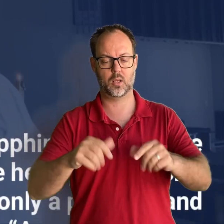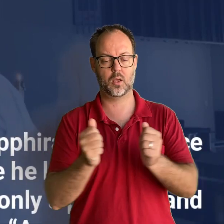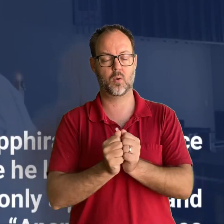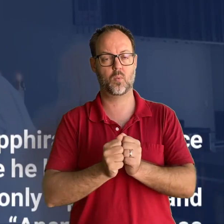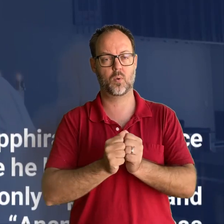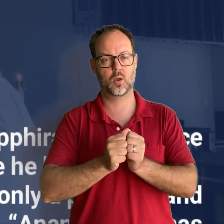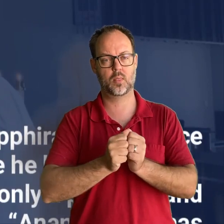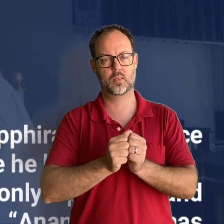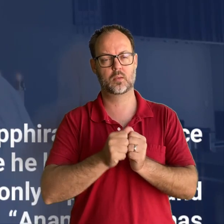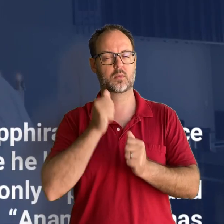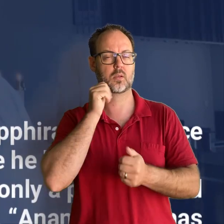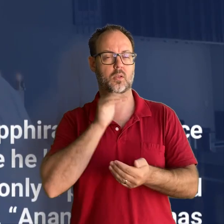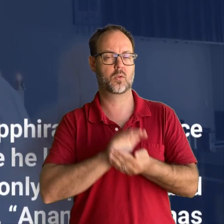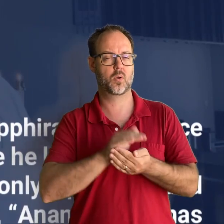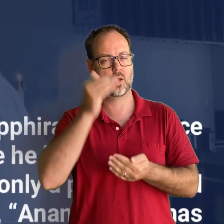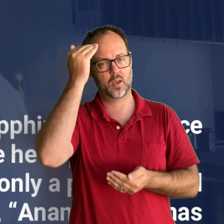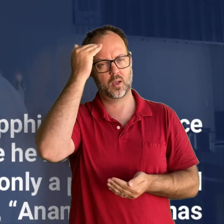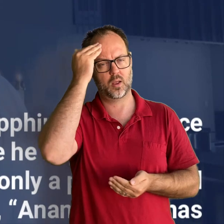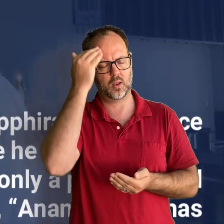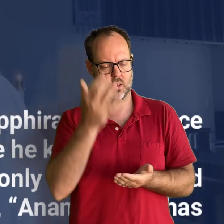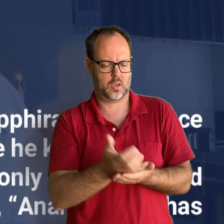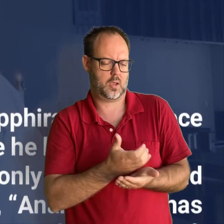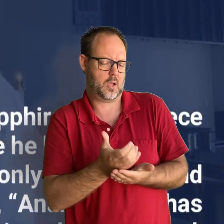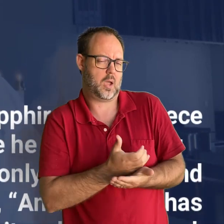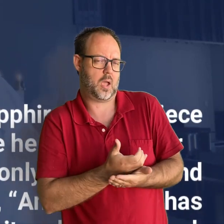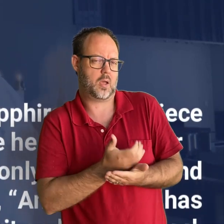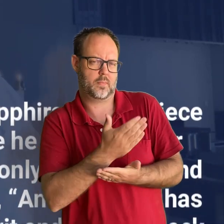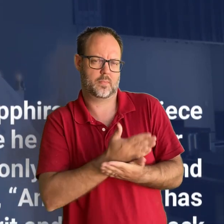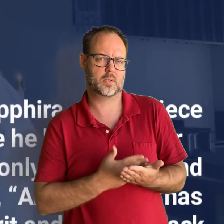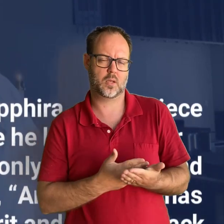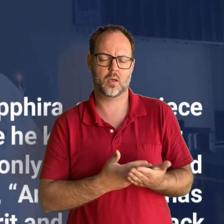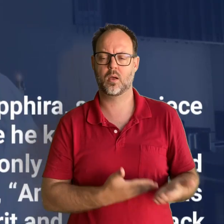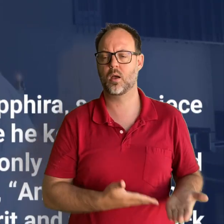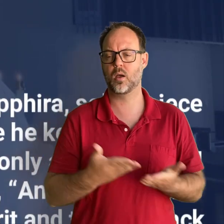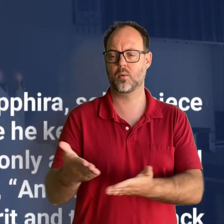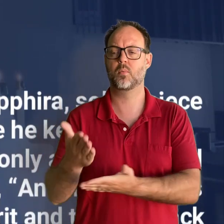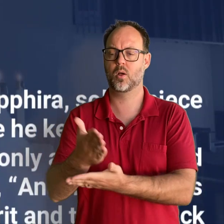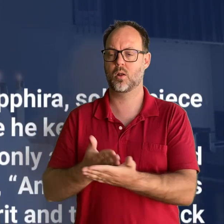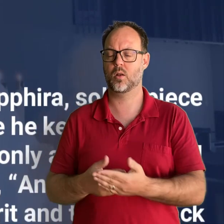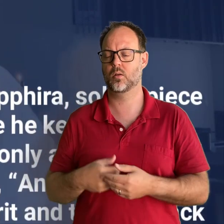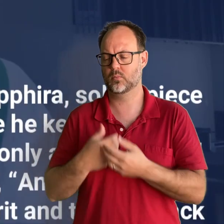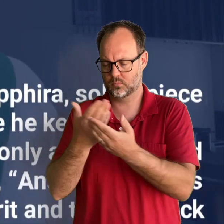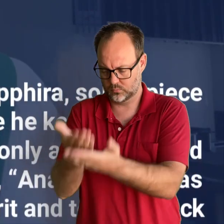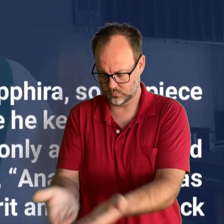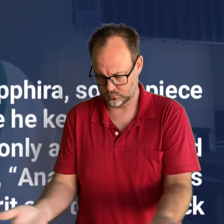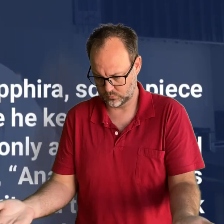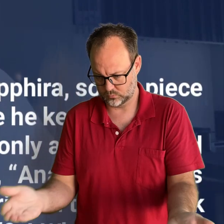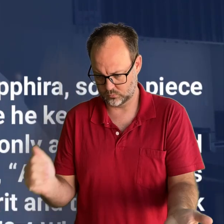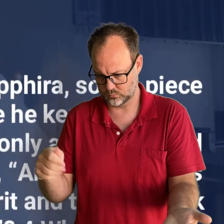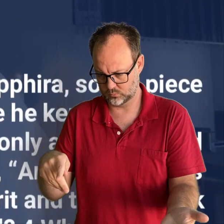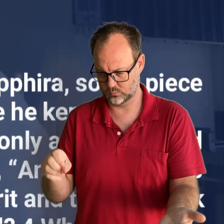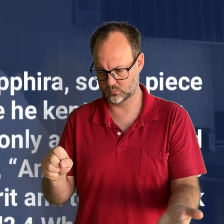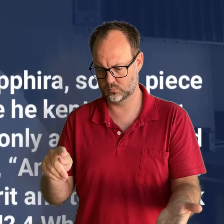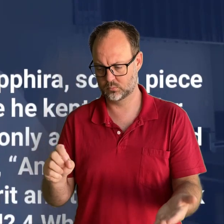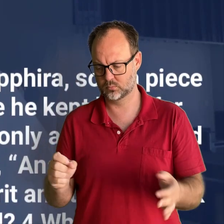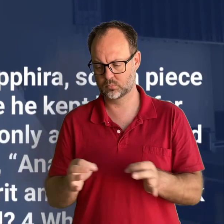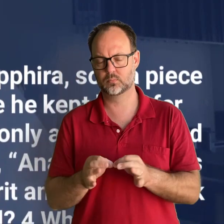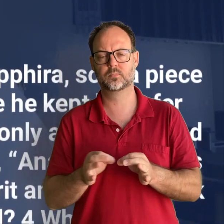wife's knowledge, he kept back for himself some of the proceeds and brought only a part of it and laid it at the apostles'